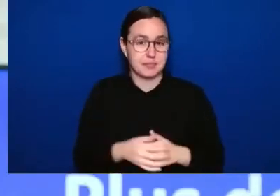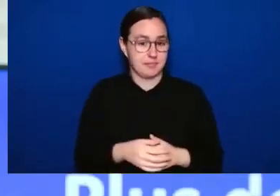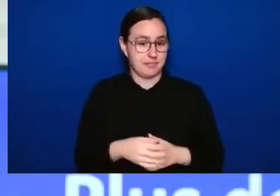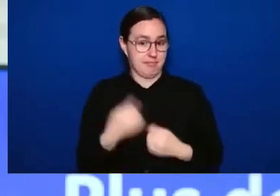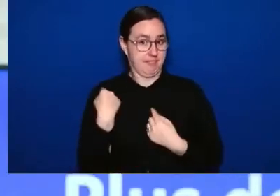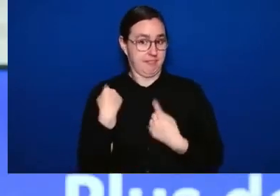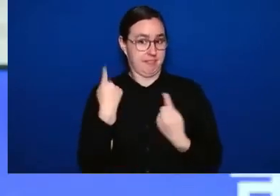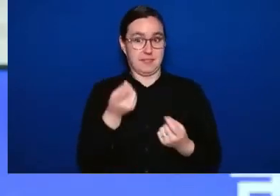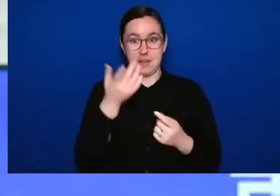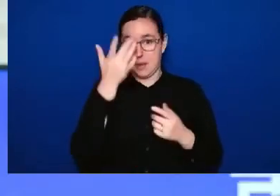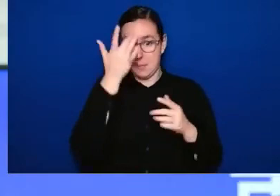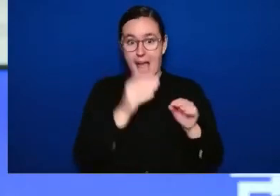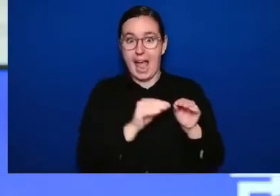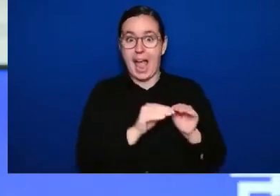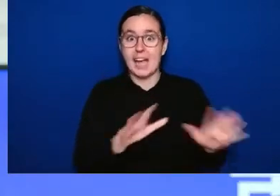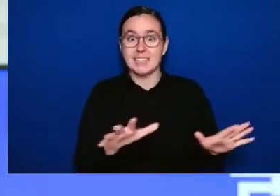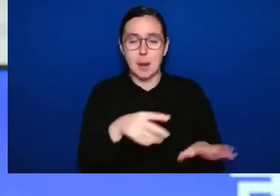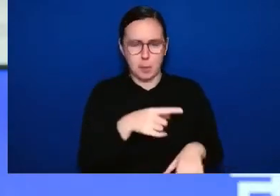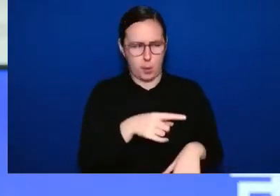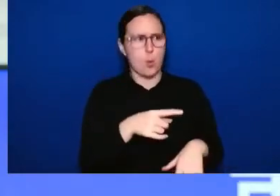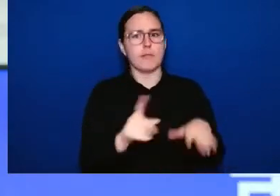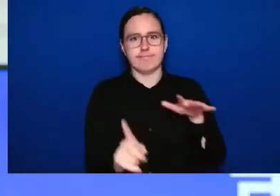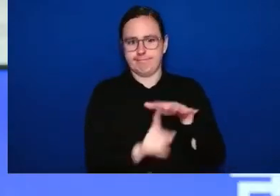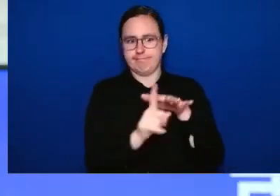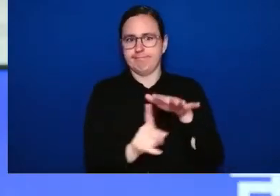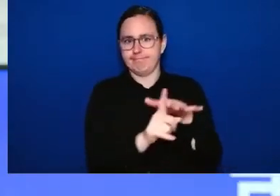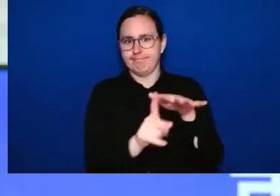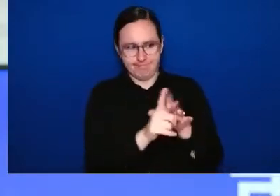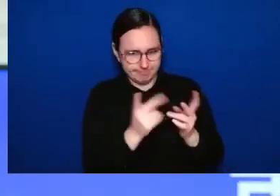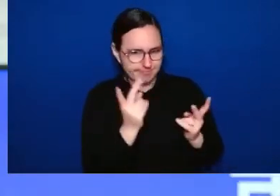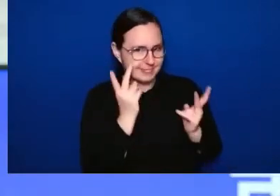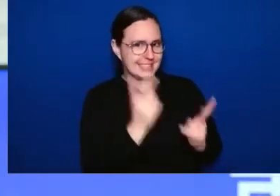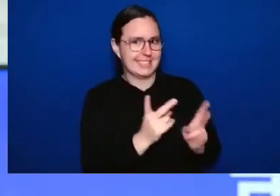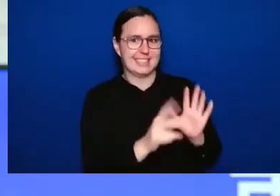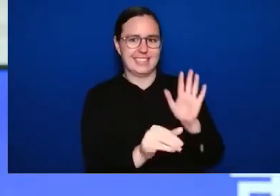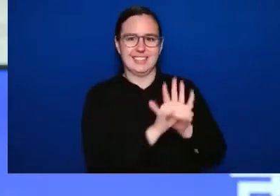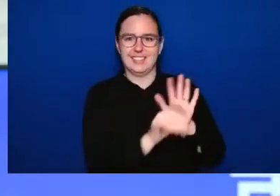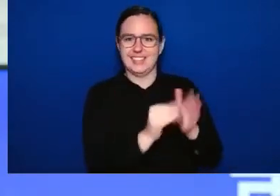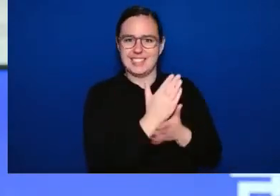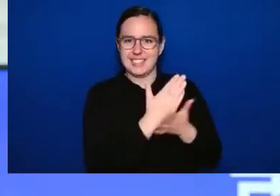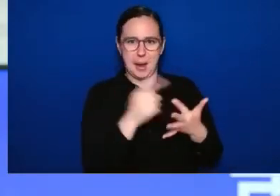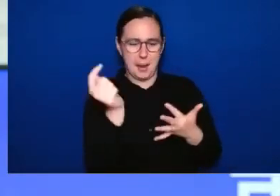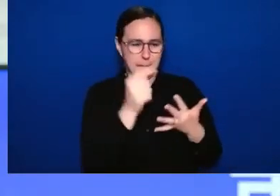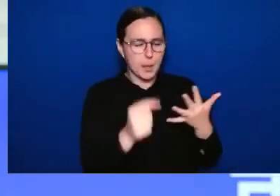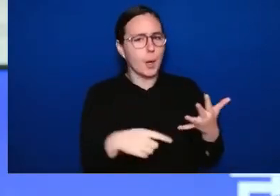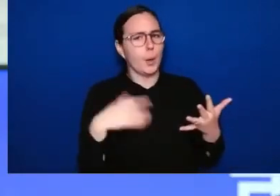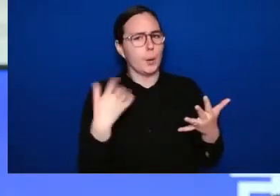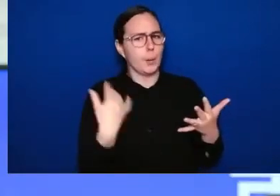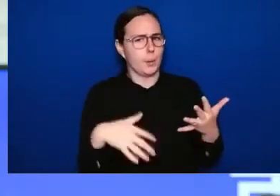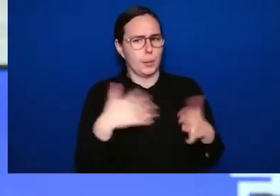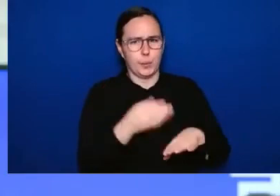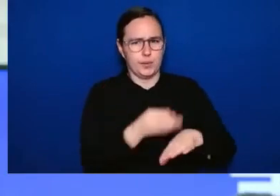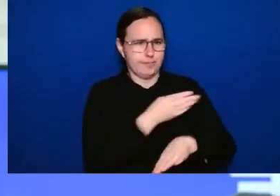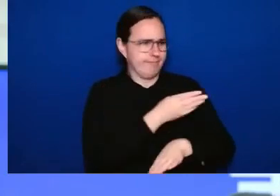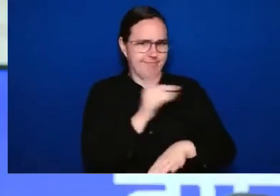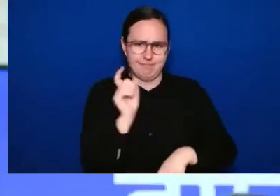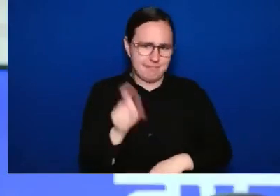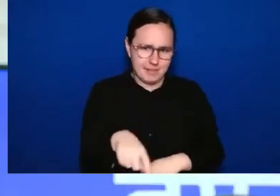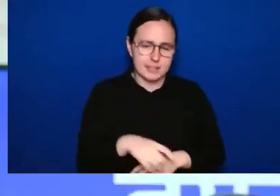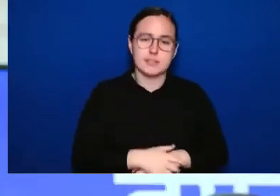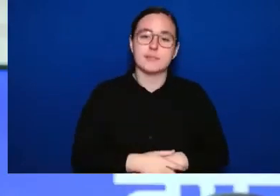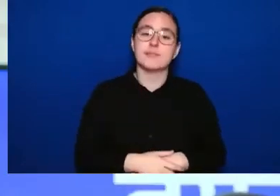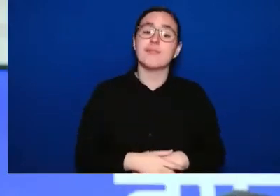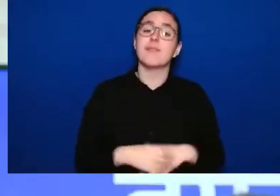we deliver healthcare. The strains that it placed on the system resulted in too many people a family physician, among other